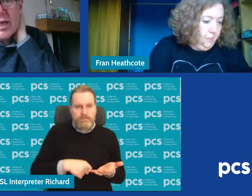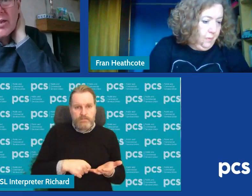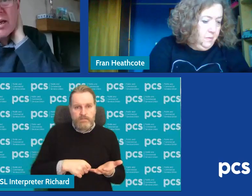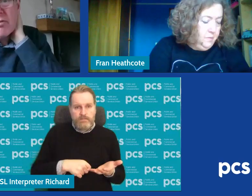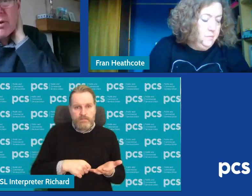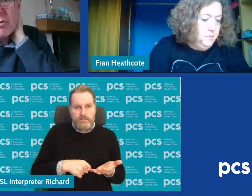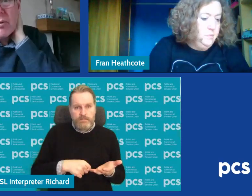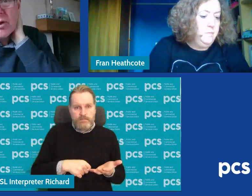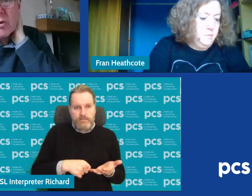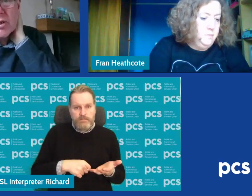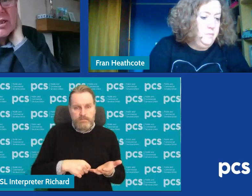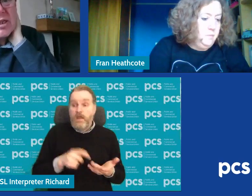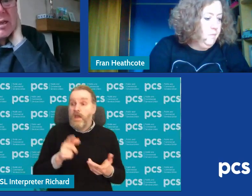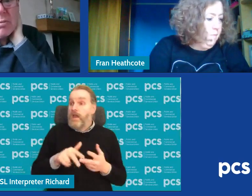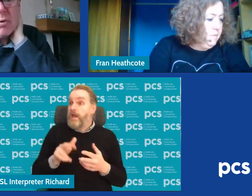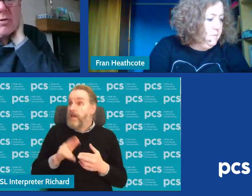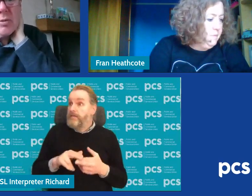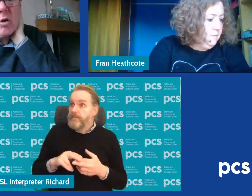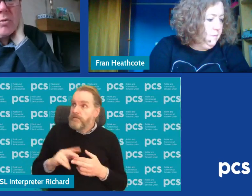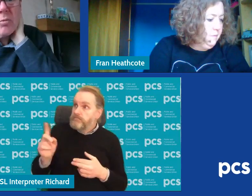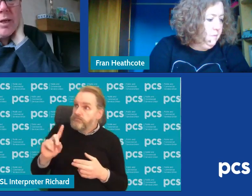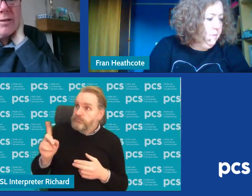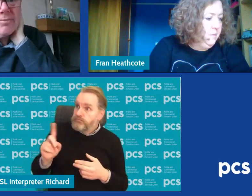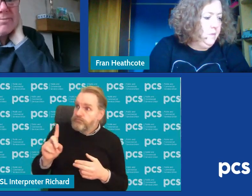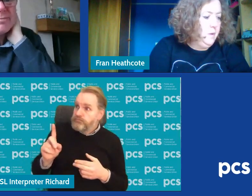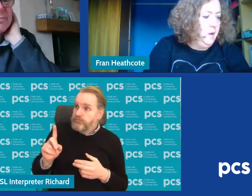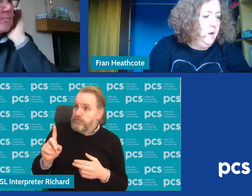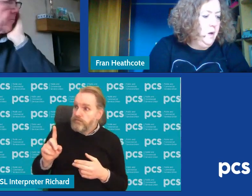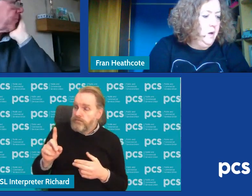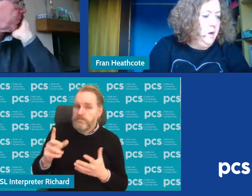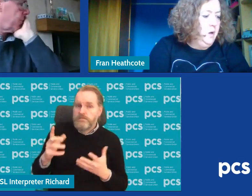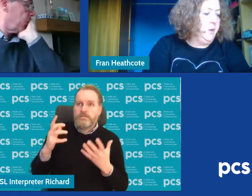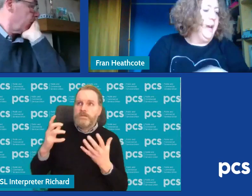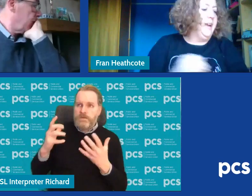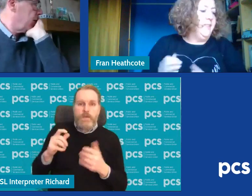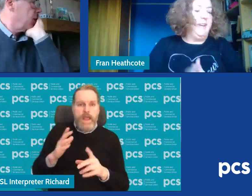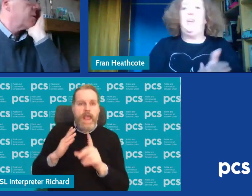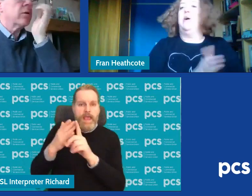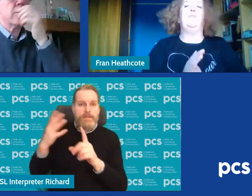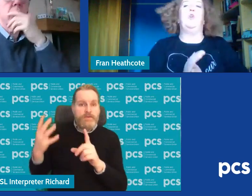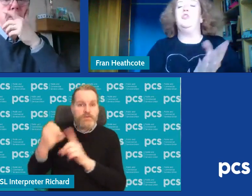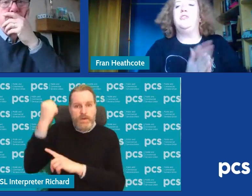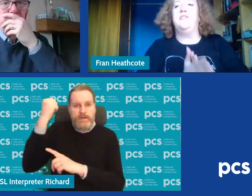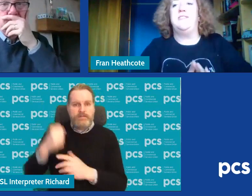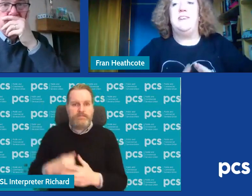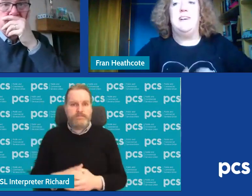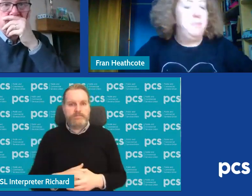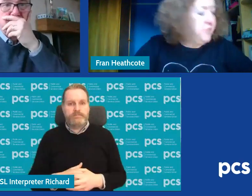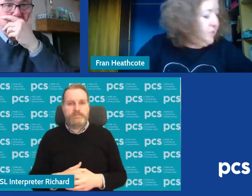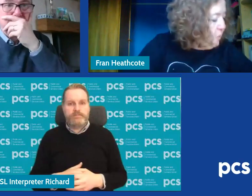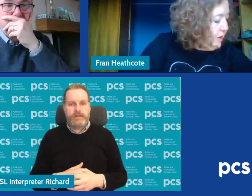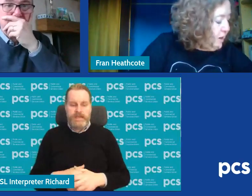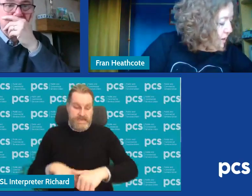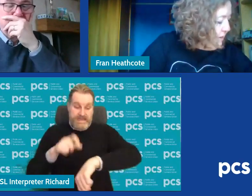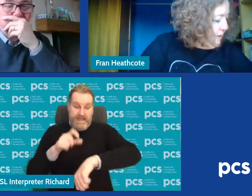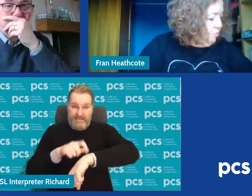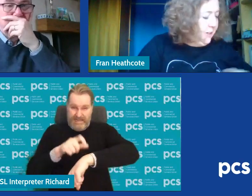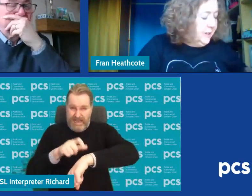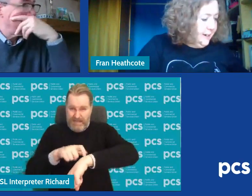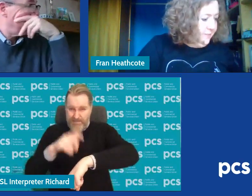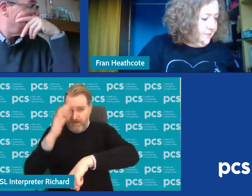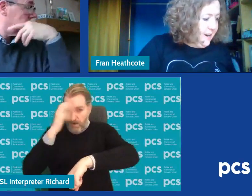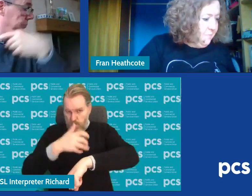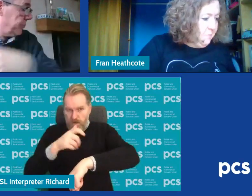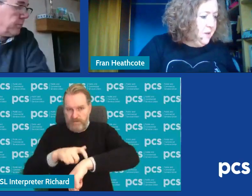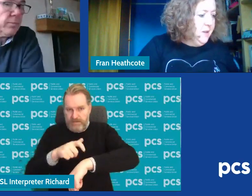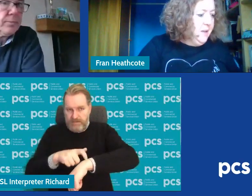successful in getting the government around the negotiating table, but obviously we hope that it will. Okay, thank you. I'm conscious of the time, so we are running